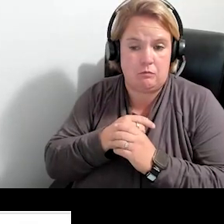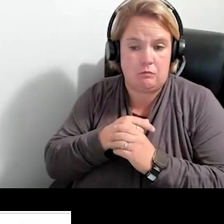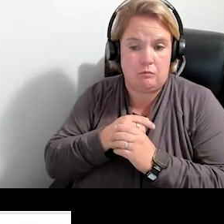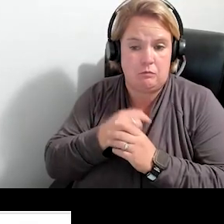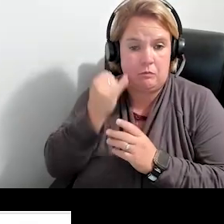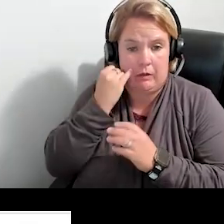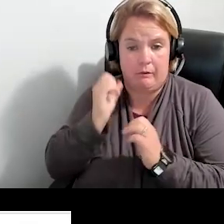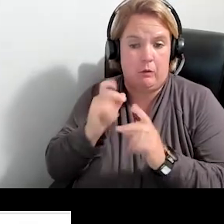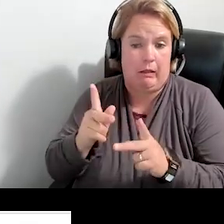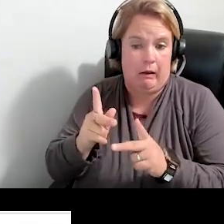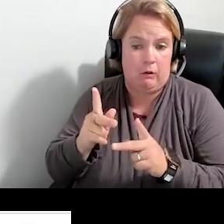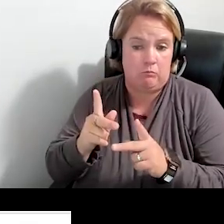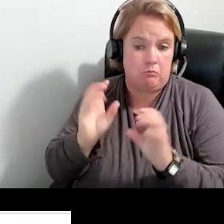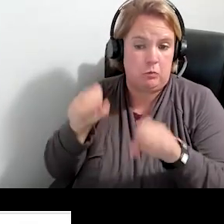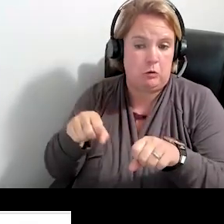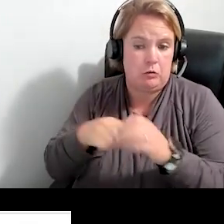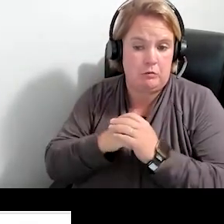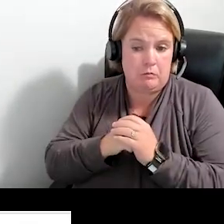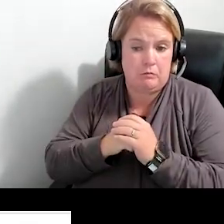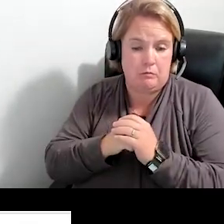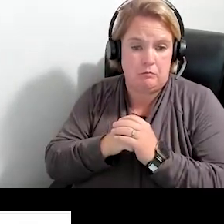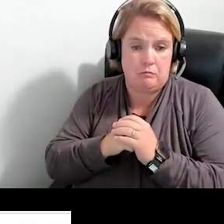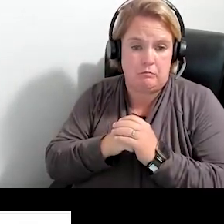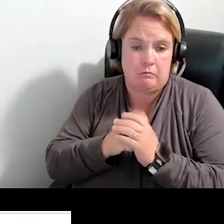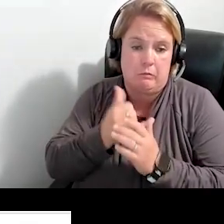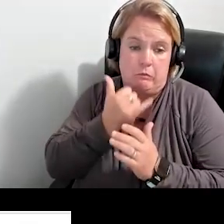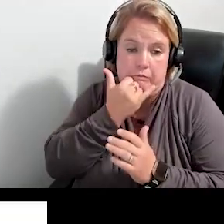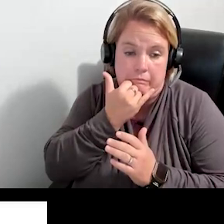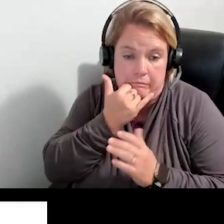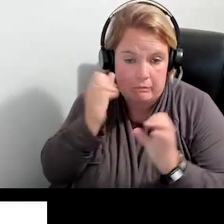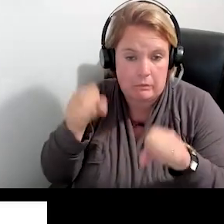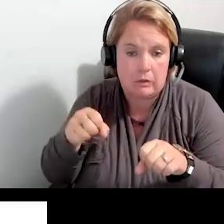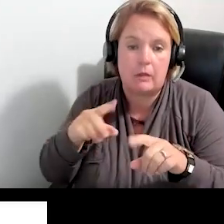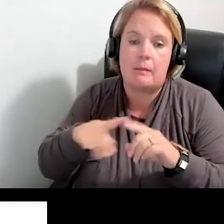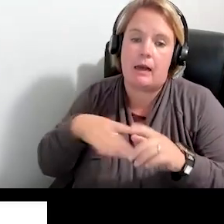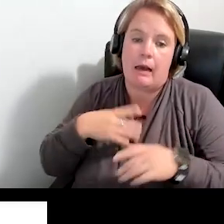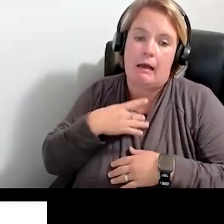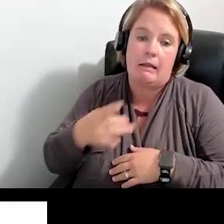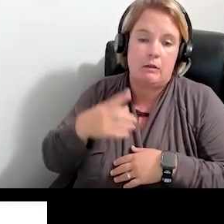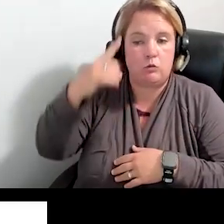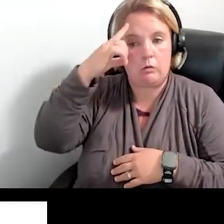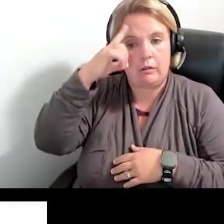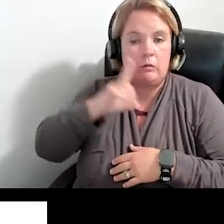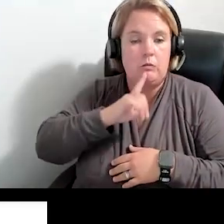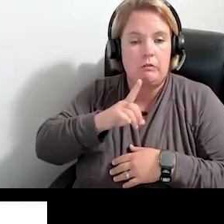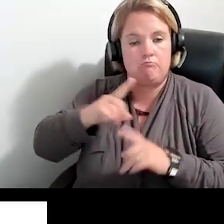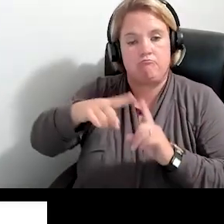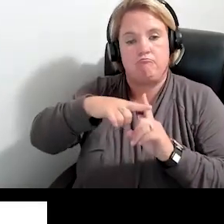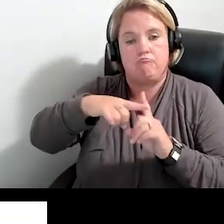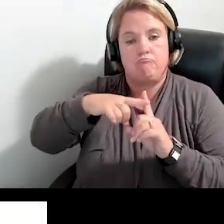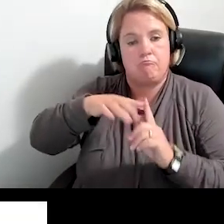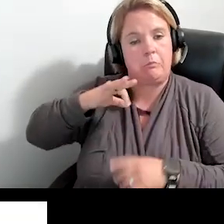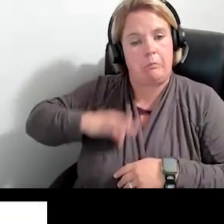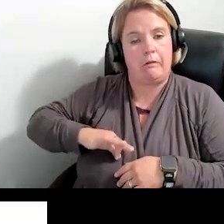that, that would be a hazard. But I like to think it's having some